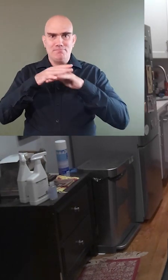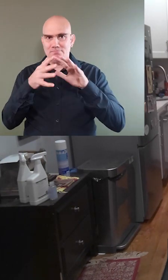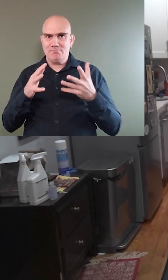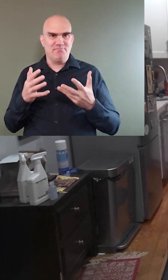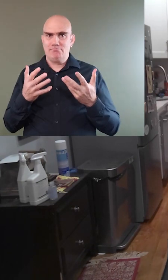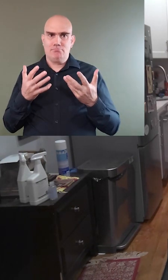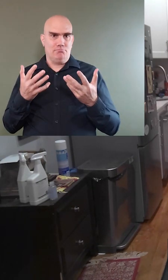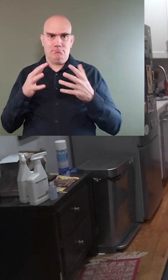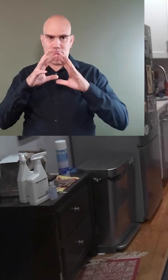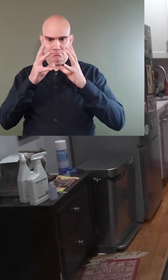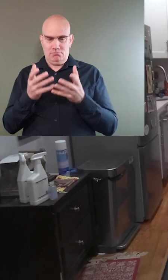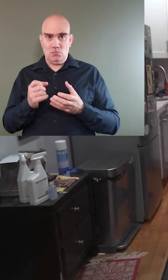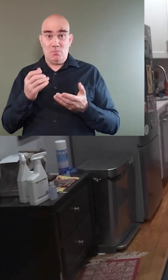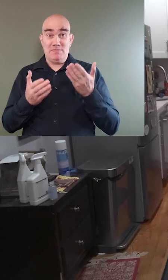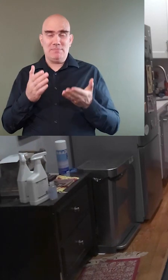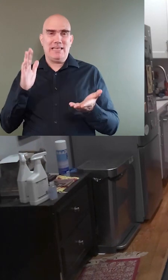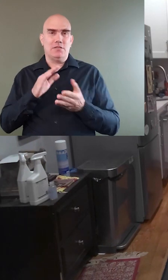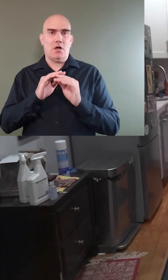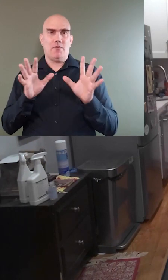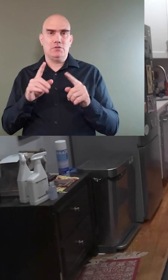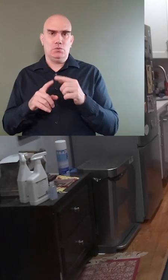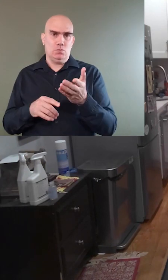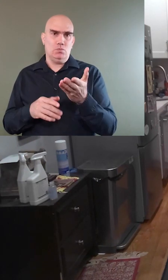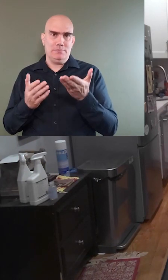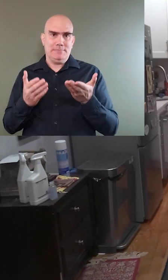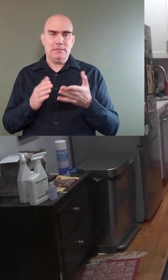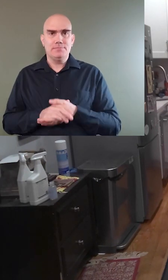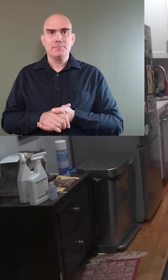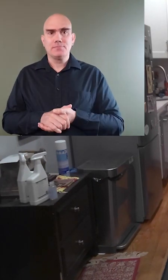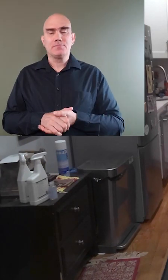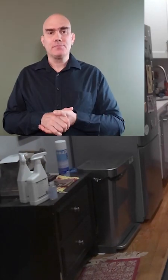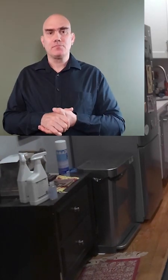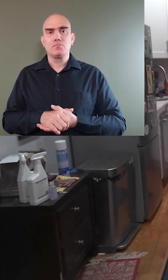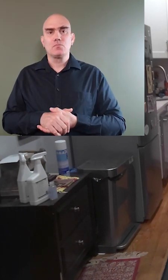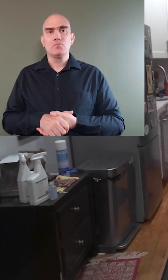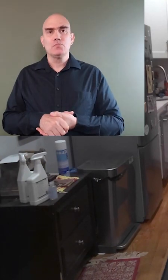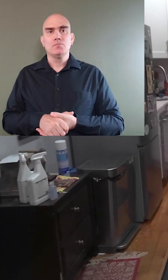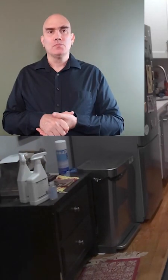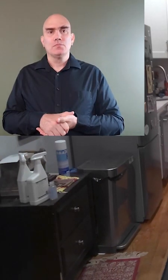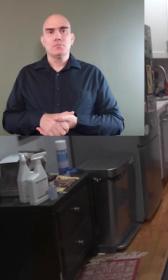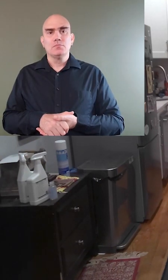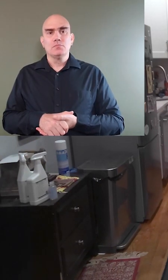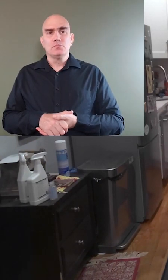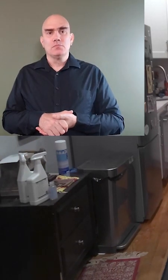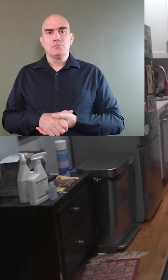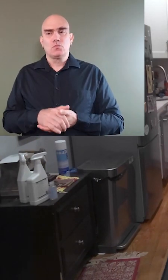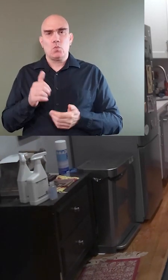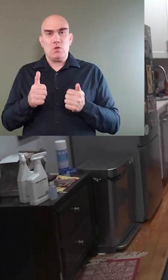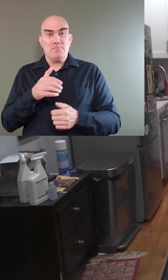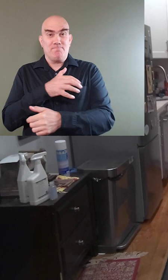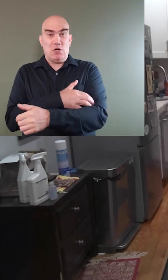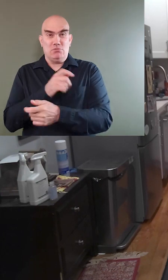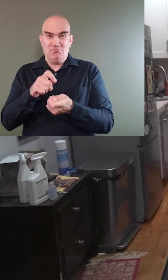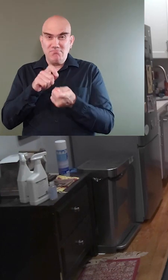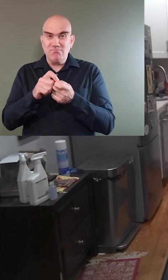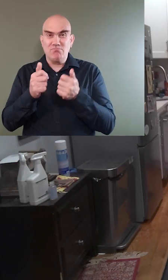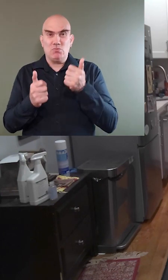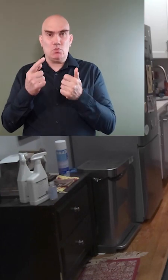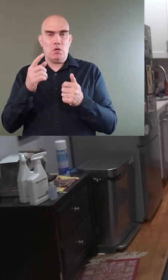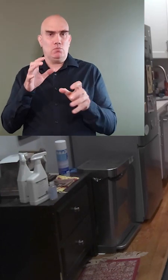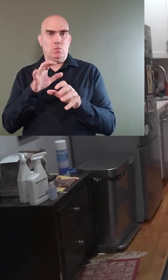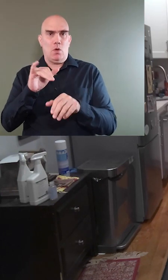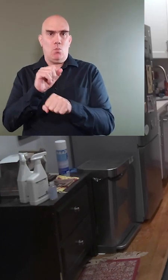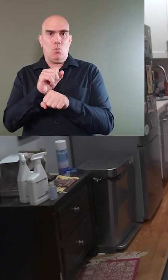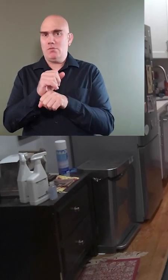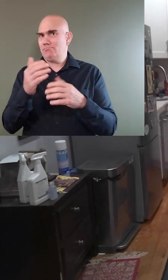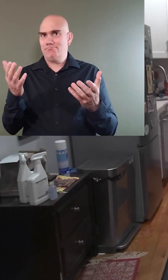and patterns. So it may be a little less obvious to you what precise muscle is